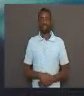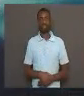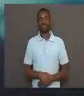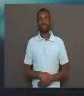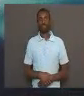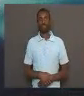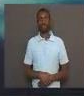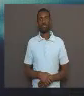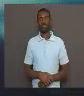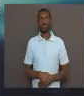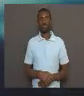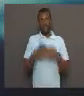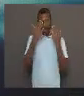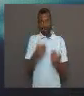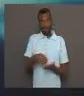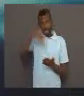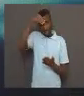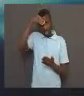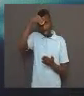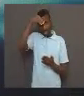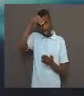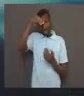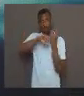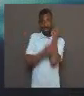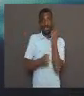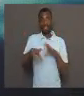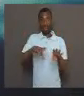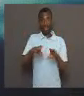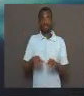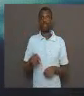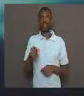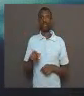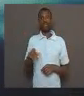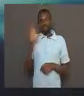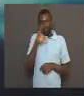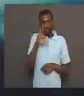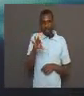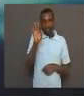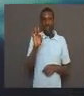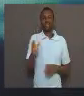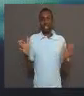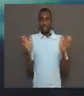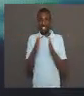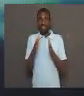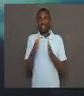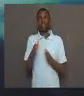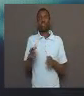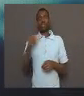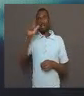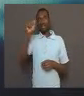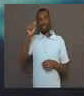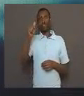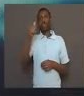Based on what we learned about finding the specific latent heat of vaporization